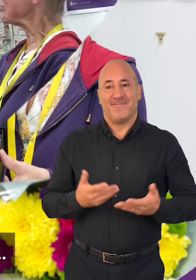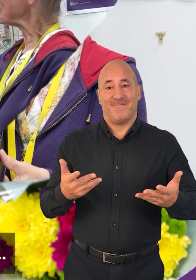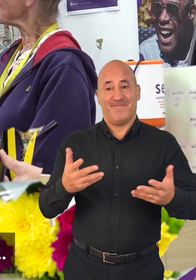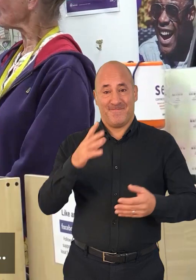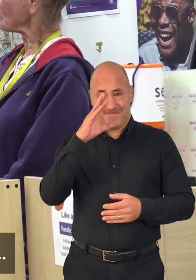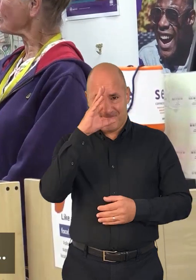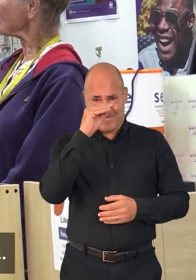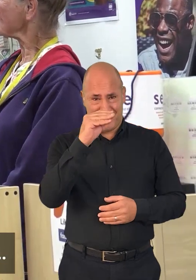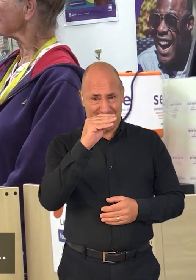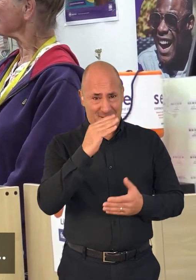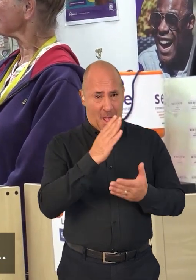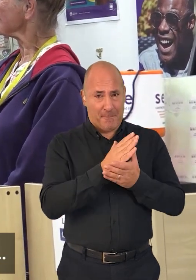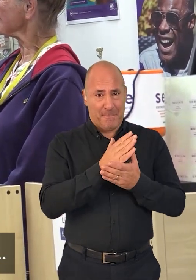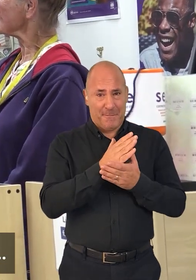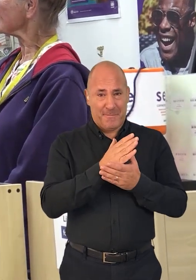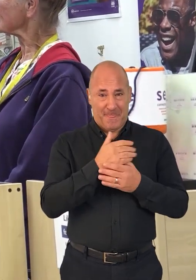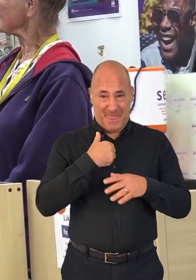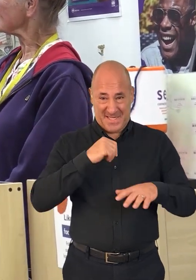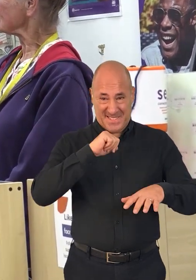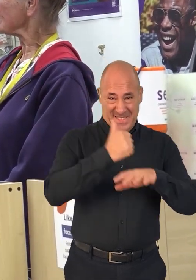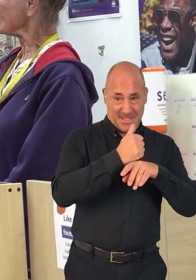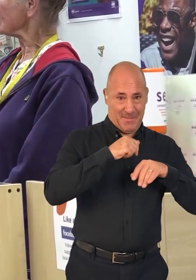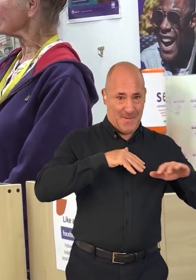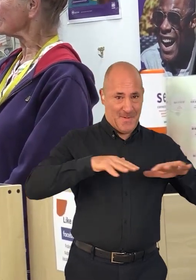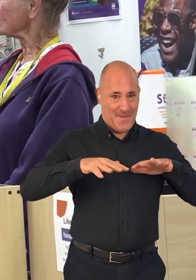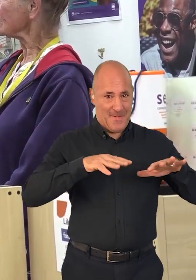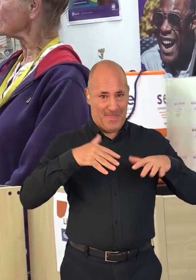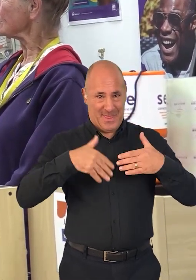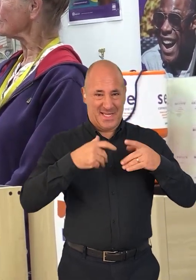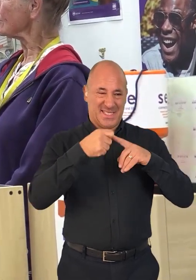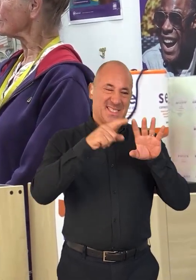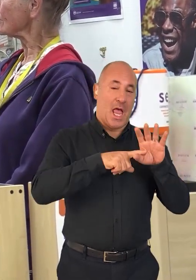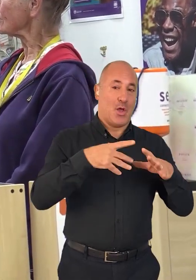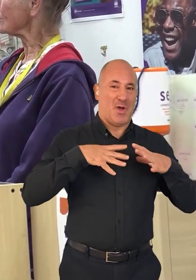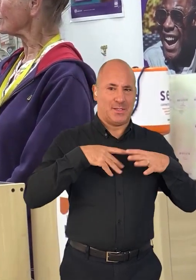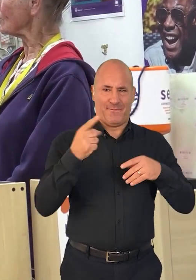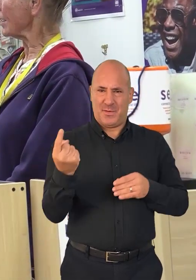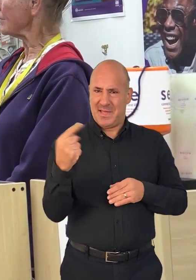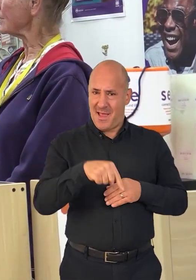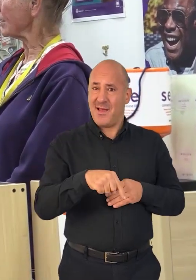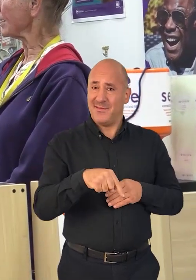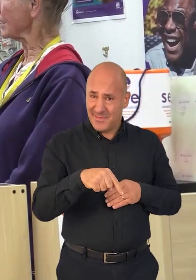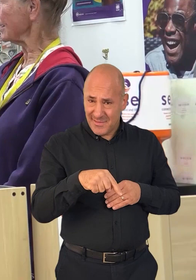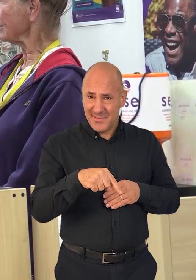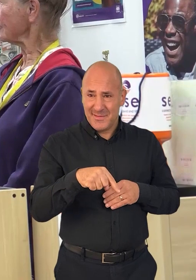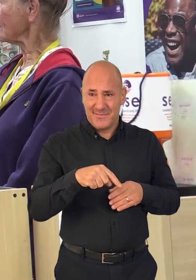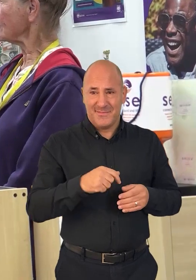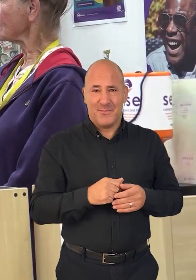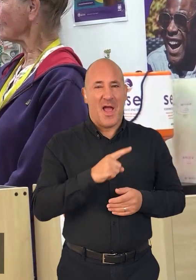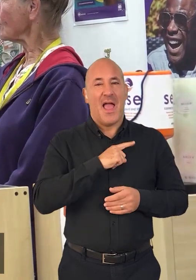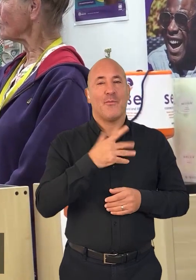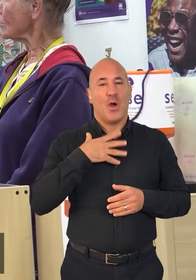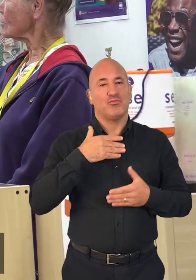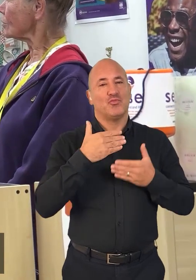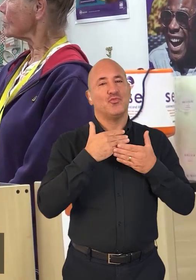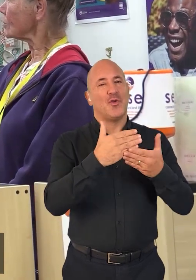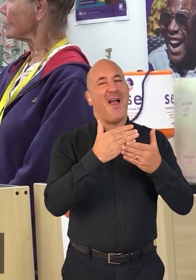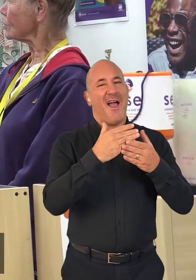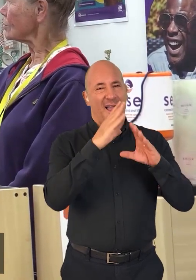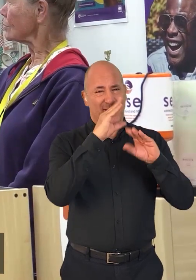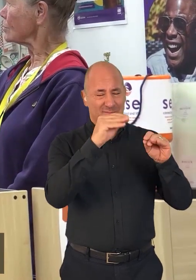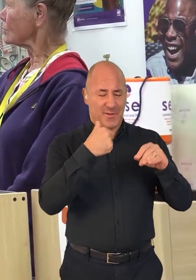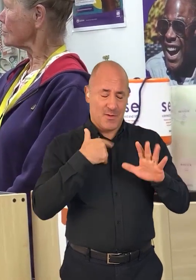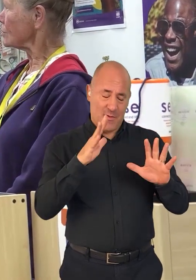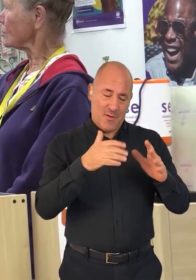Well, I tell you what, I mean, we actually set up the day for you in here, right? What we wanted to share